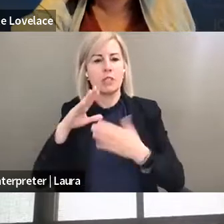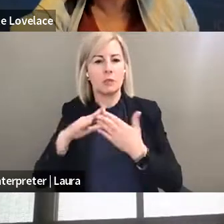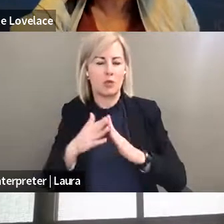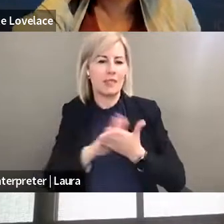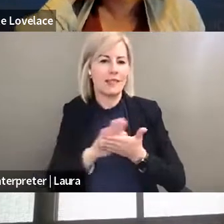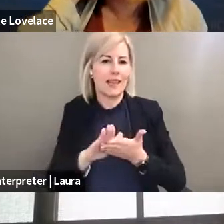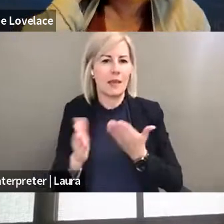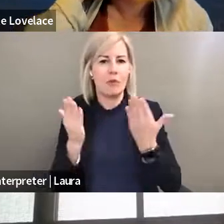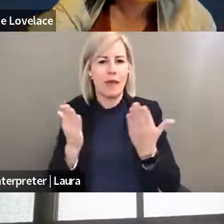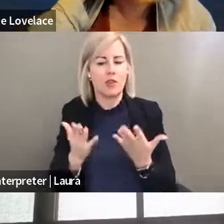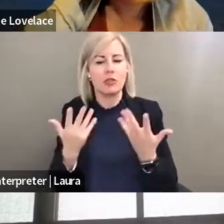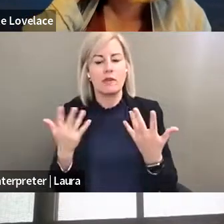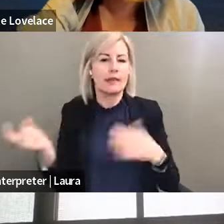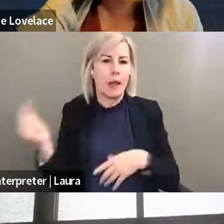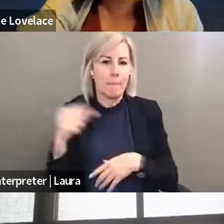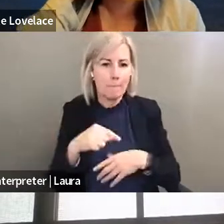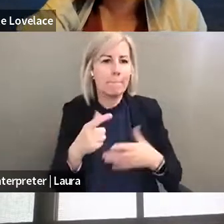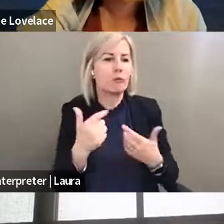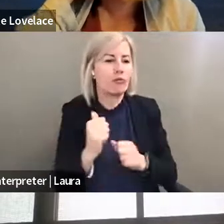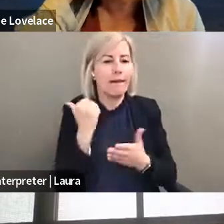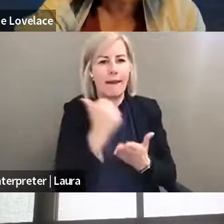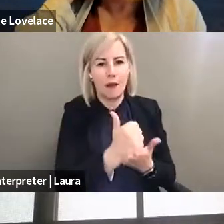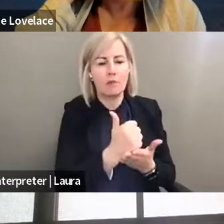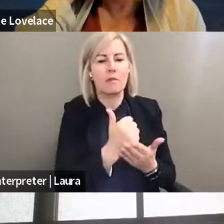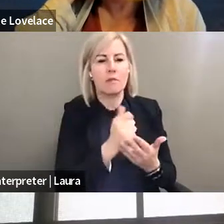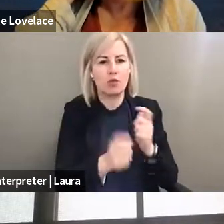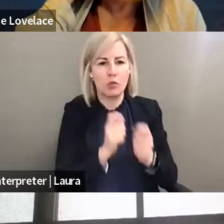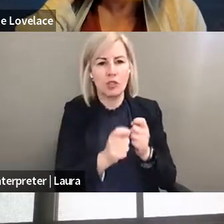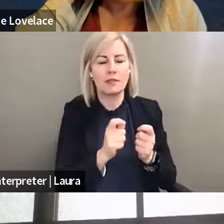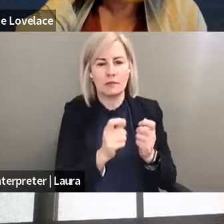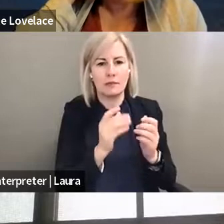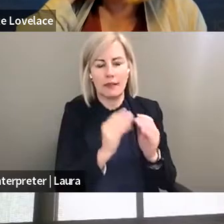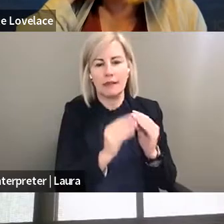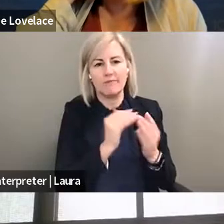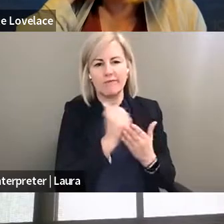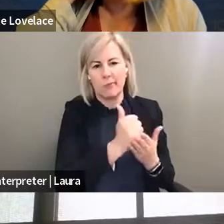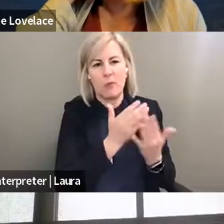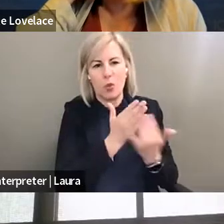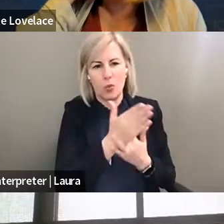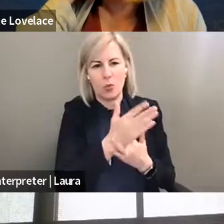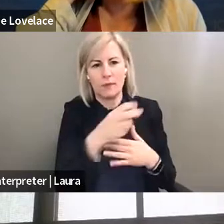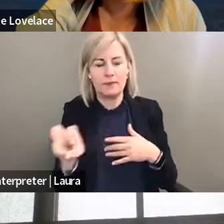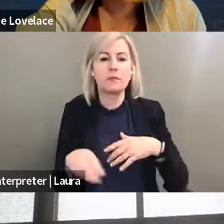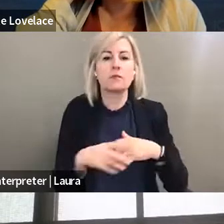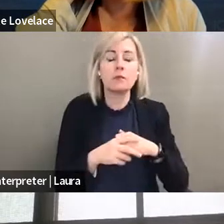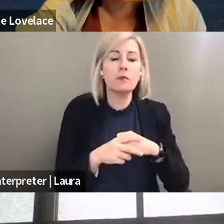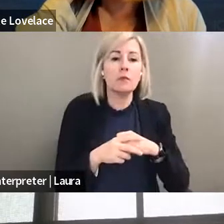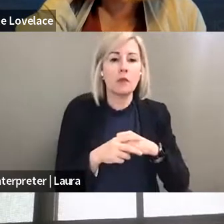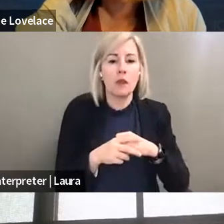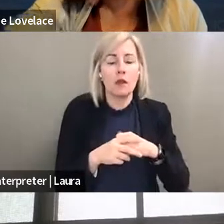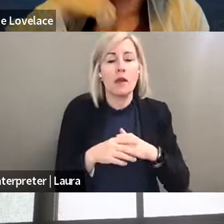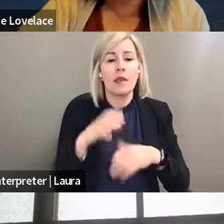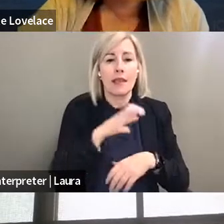providers that have come to the table to try and help DHS through this. Just so you guys know, some asks from you, the council